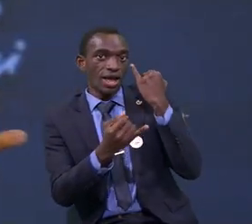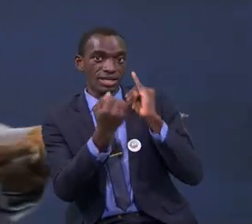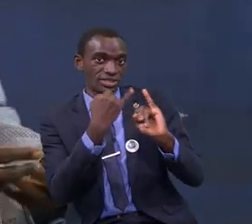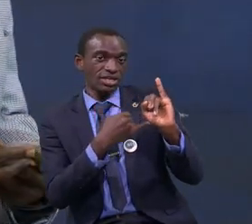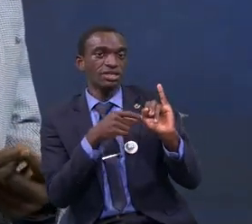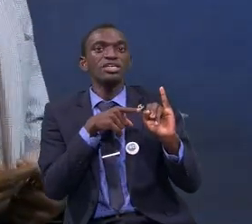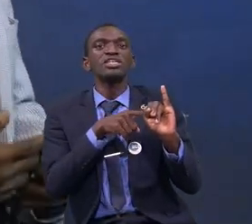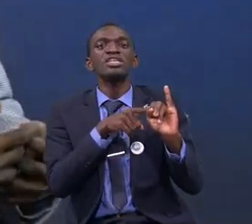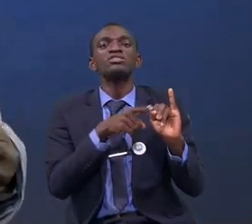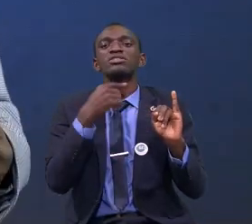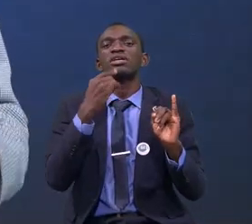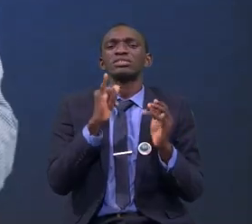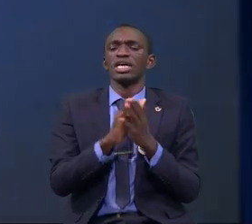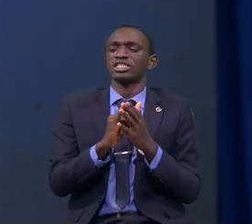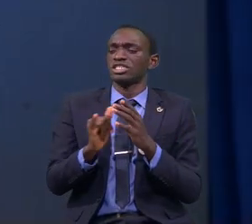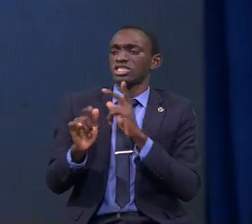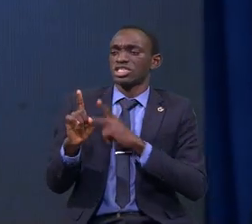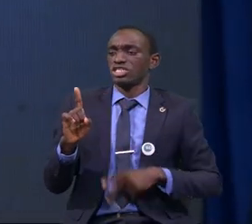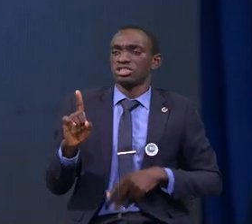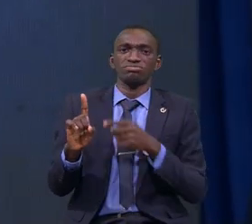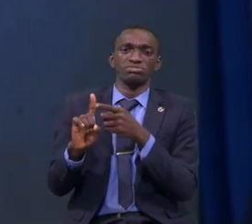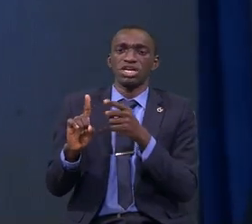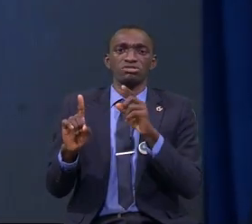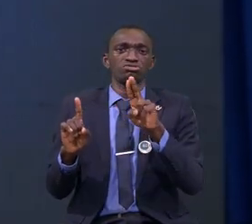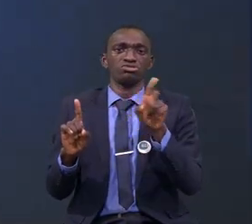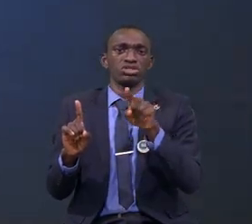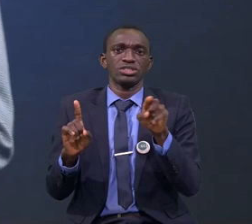Sometimes when something negative happens in our life,